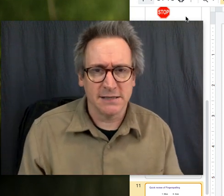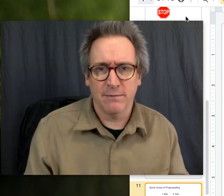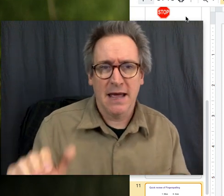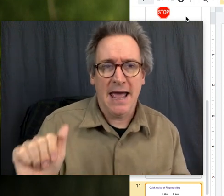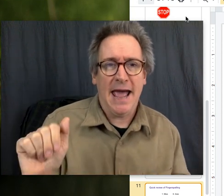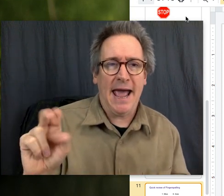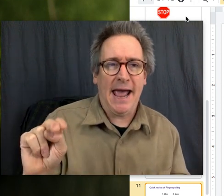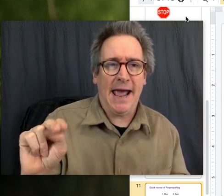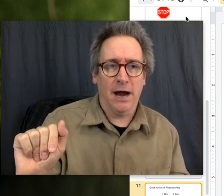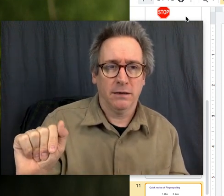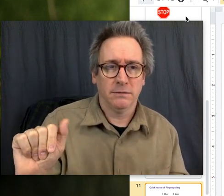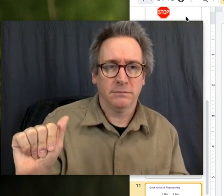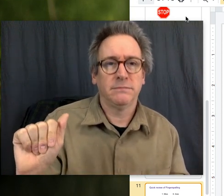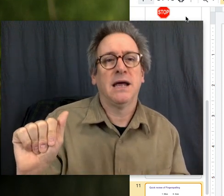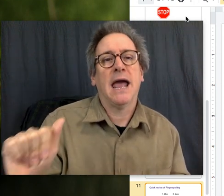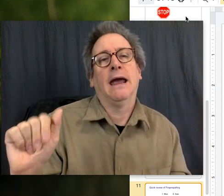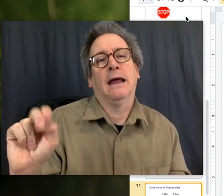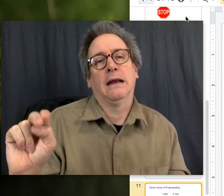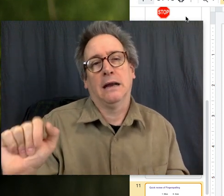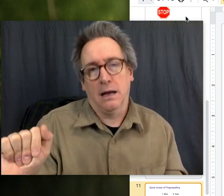practice them. Anna.